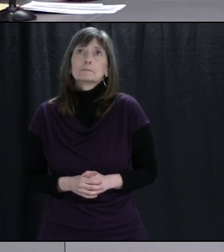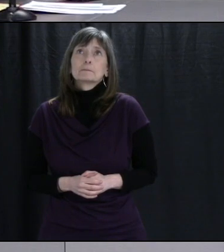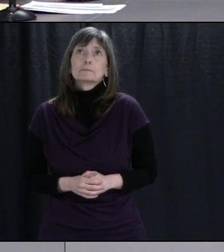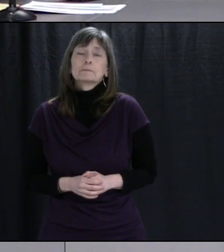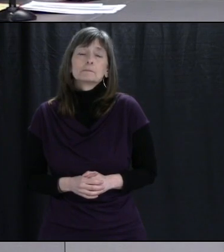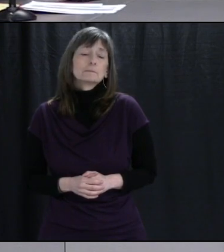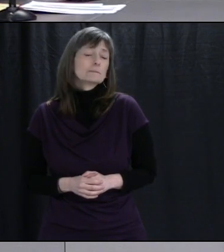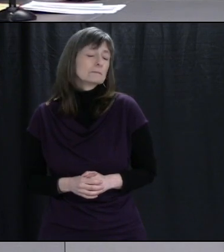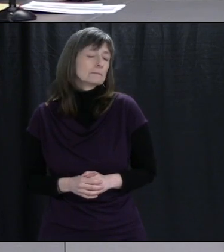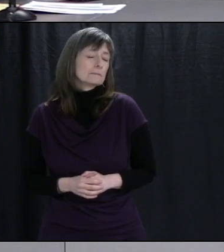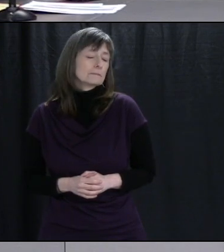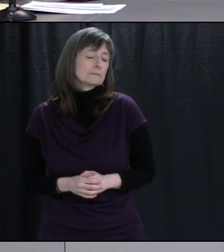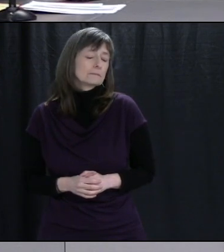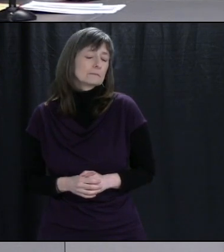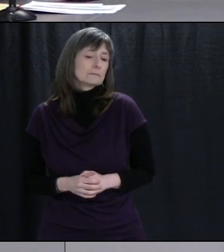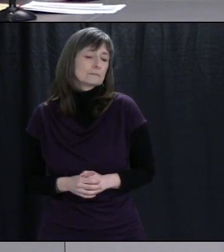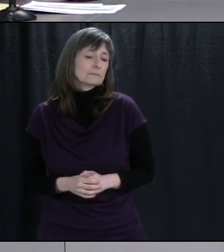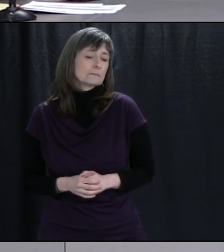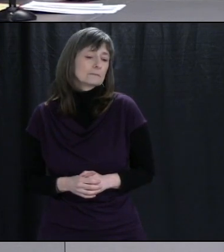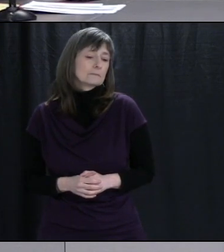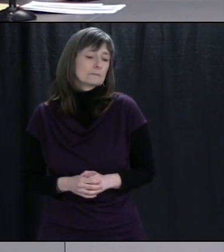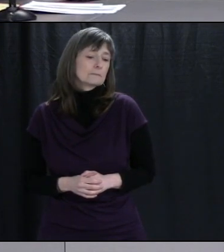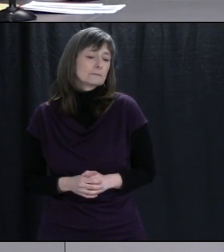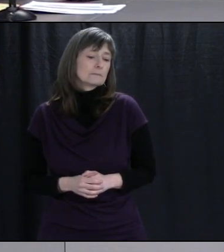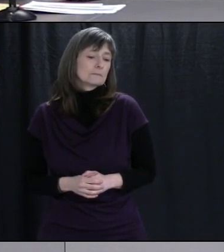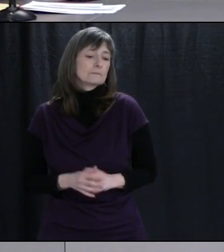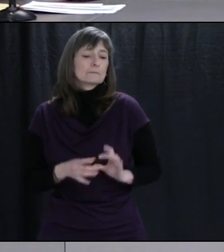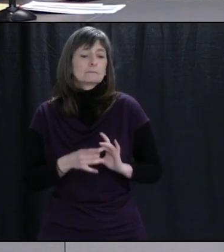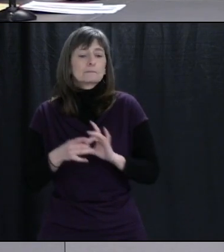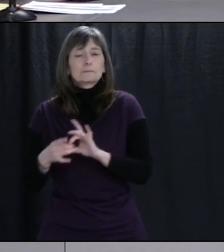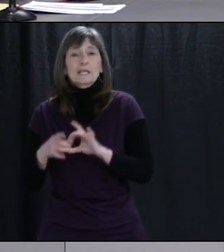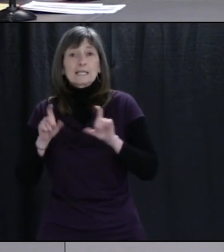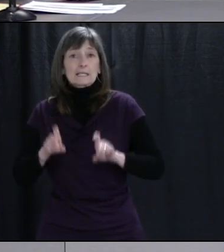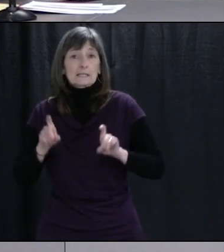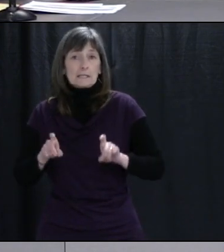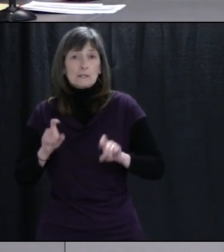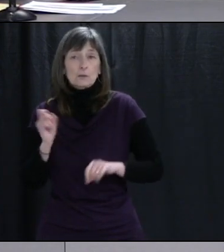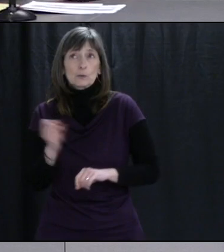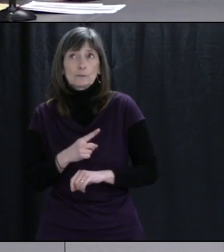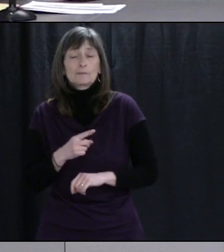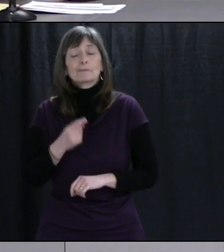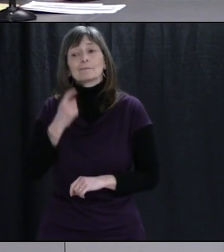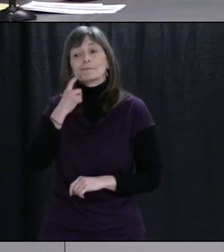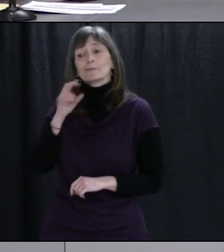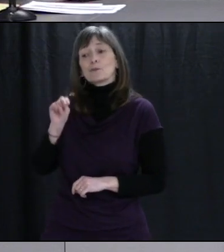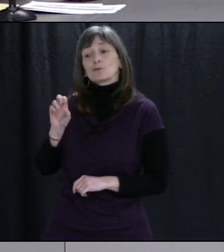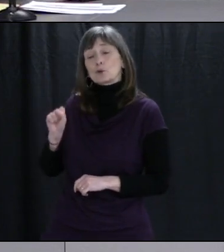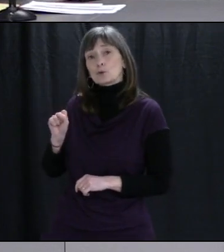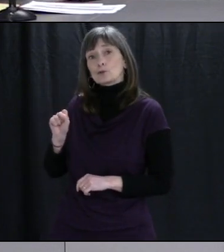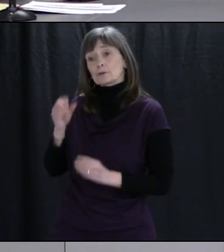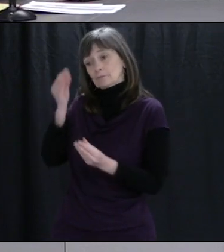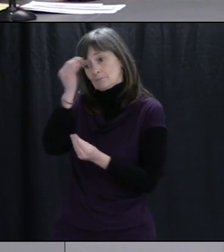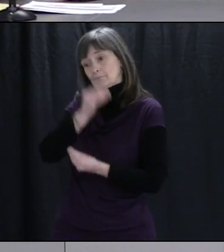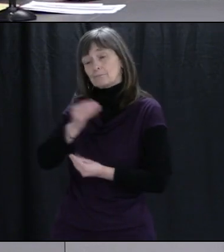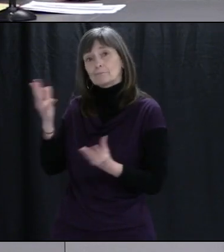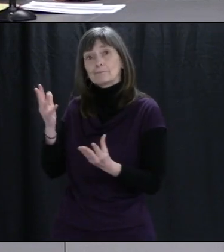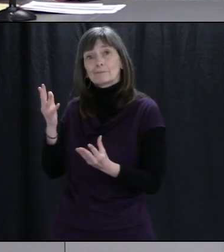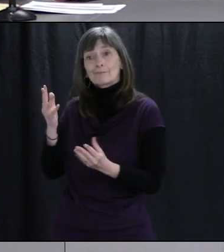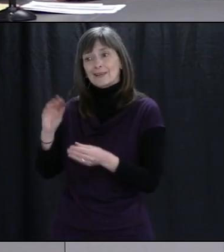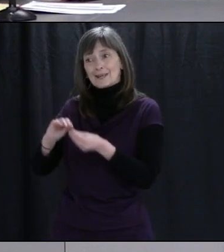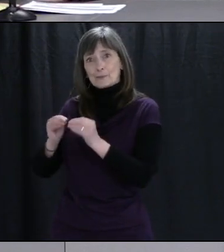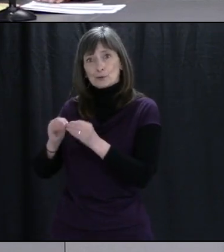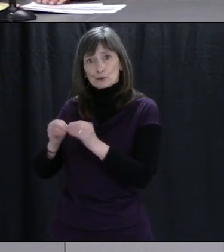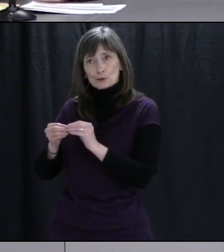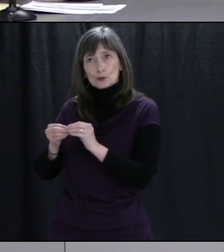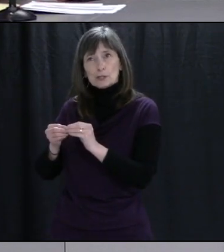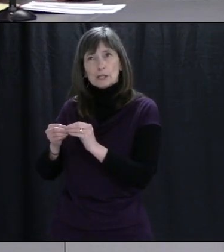Hi, I want to ask a follow-up related to testing. Nova Scotia just released its latest numbers in the last hour.